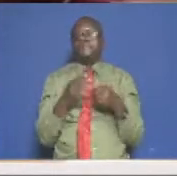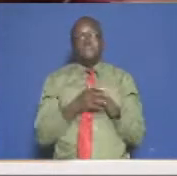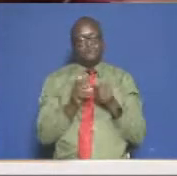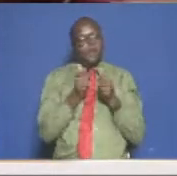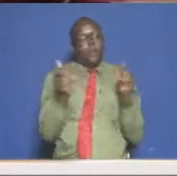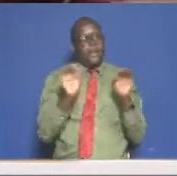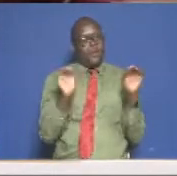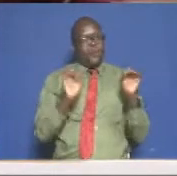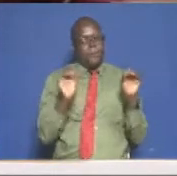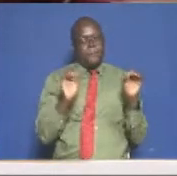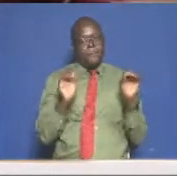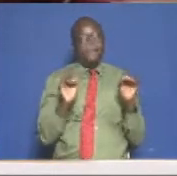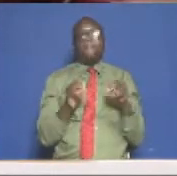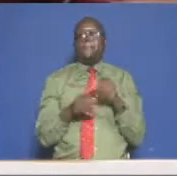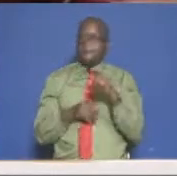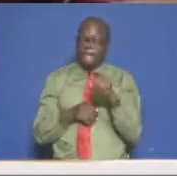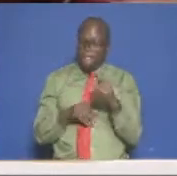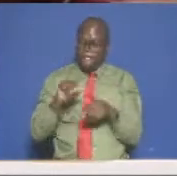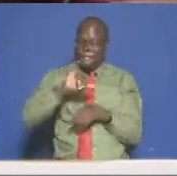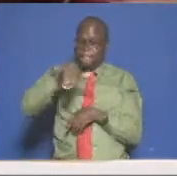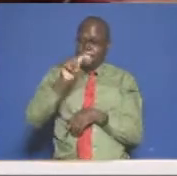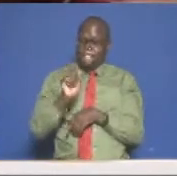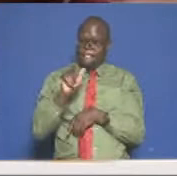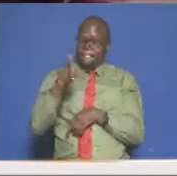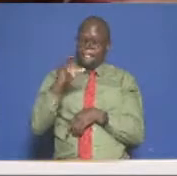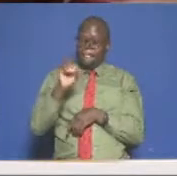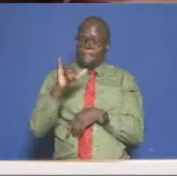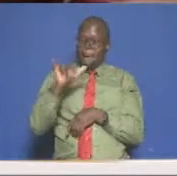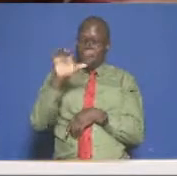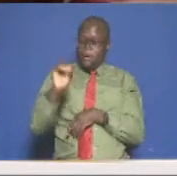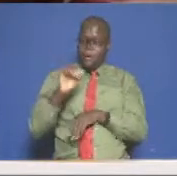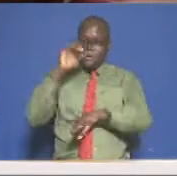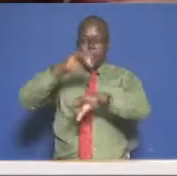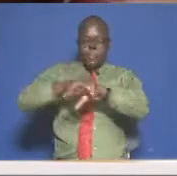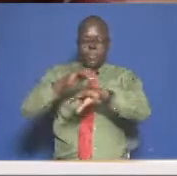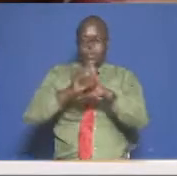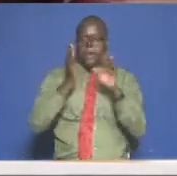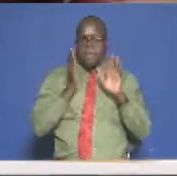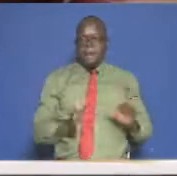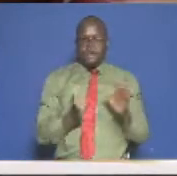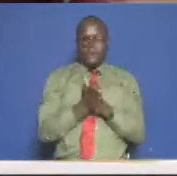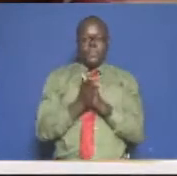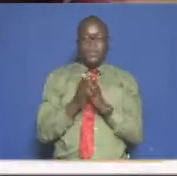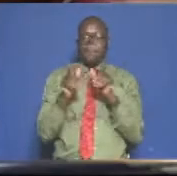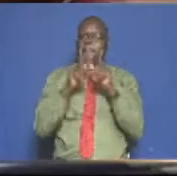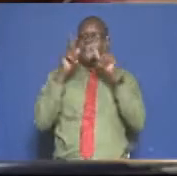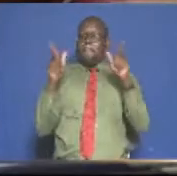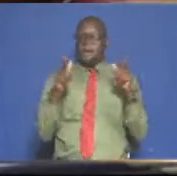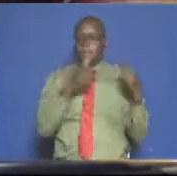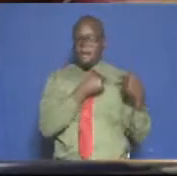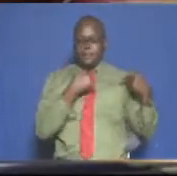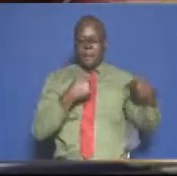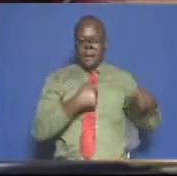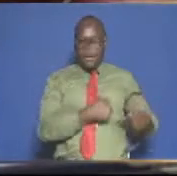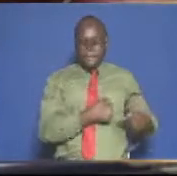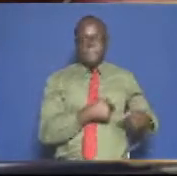properly, is that Jakoya was a good person with a very good heart, and a big heart. Mr. Speaker, when